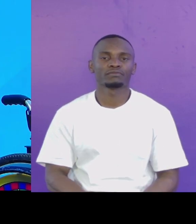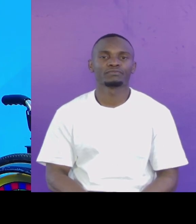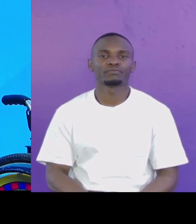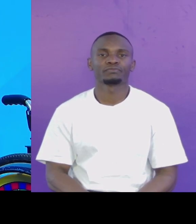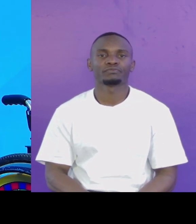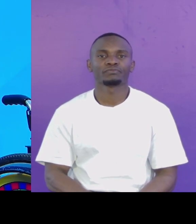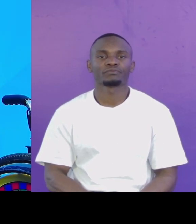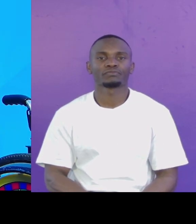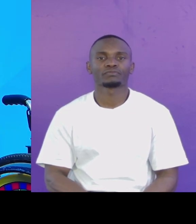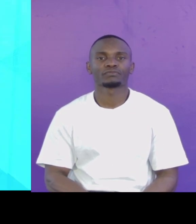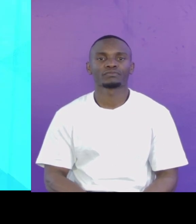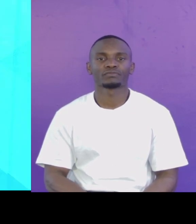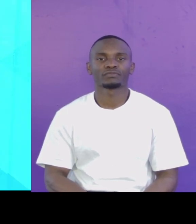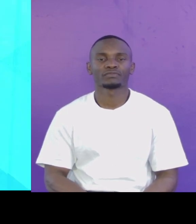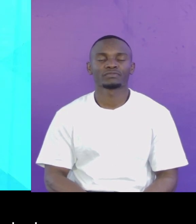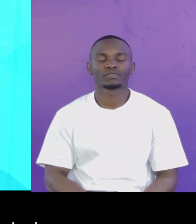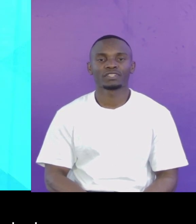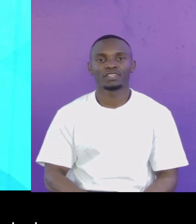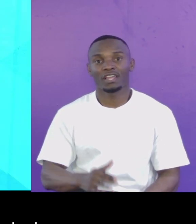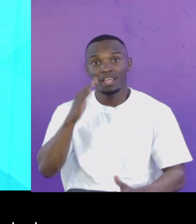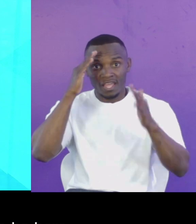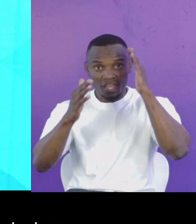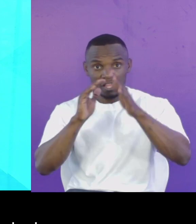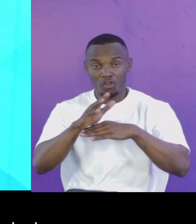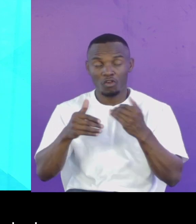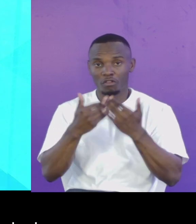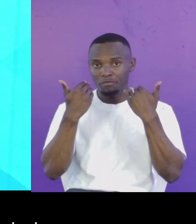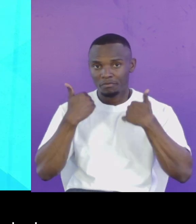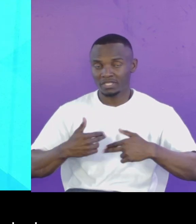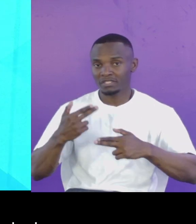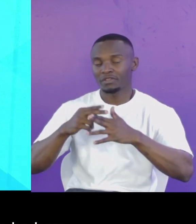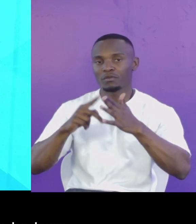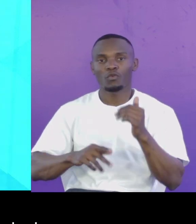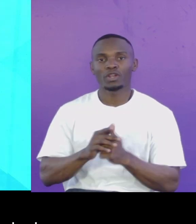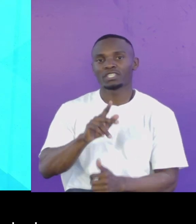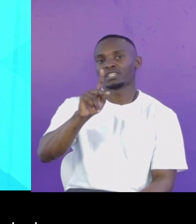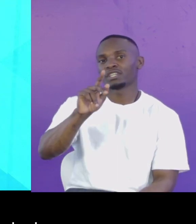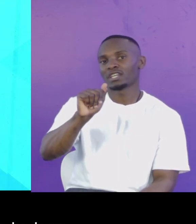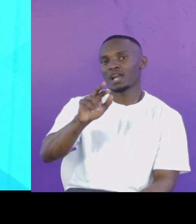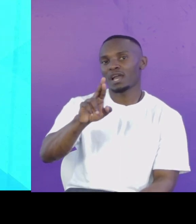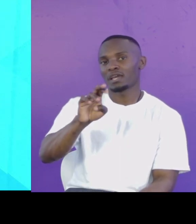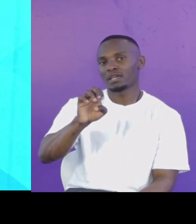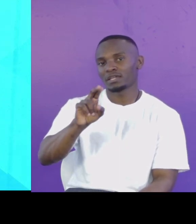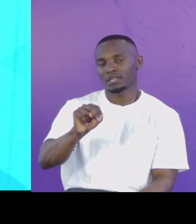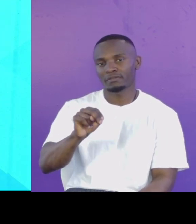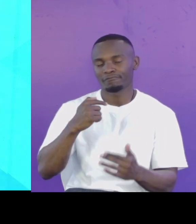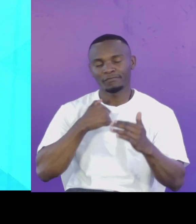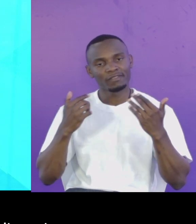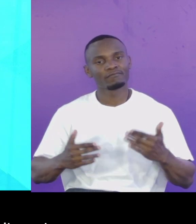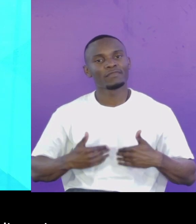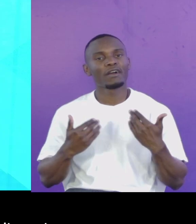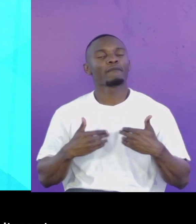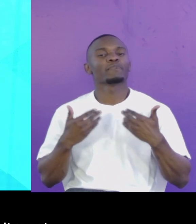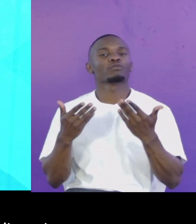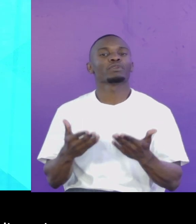show. Sure. Hi, everyone. My name is Karen Wanjera, and I'm happy to be here. Thank you